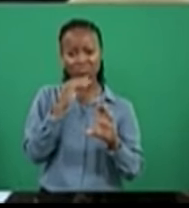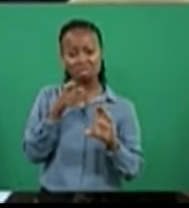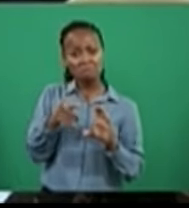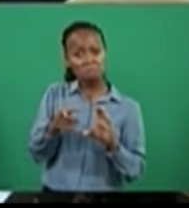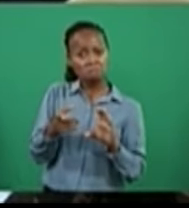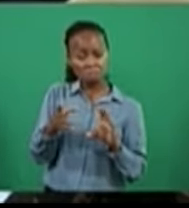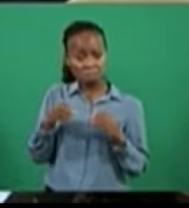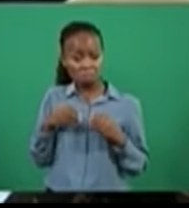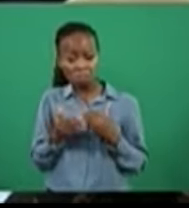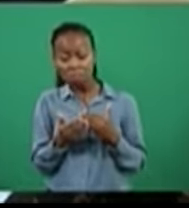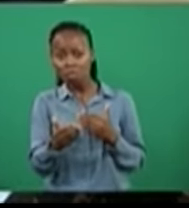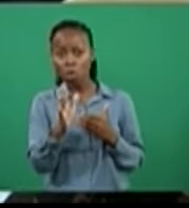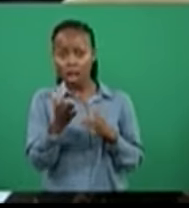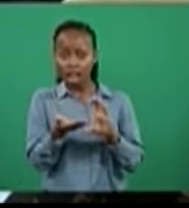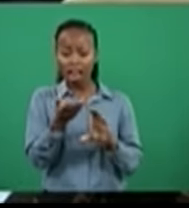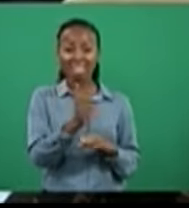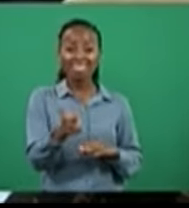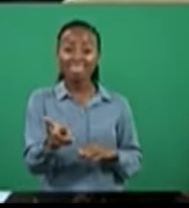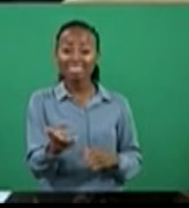Leander? Oh. This one.